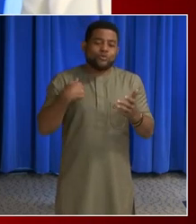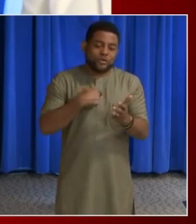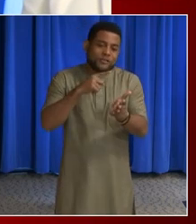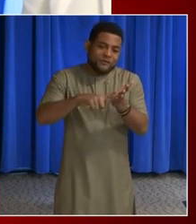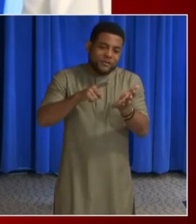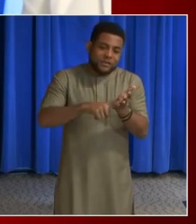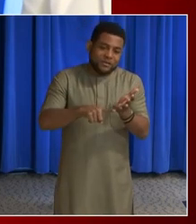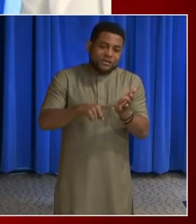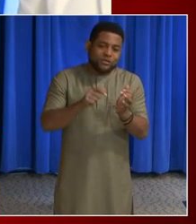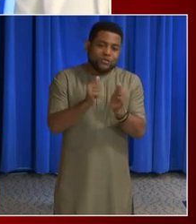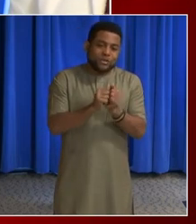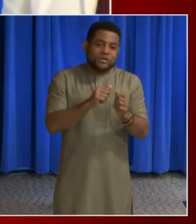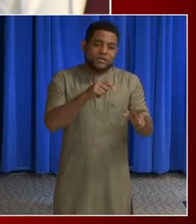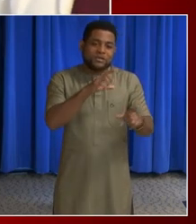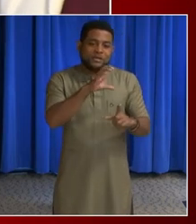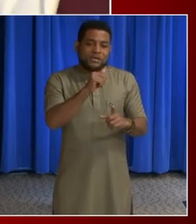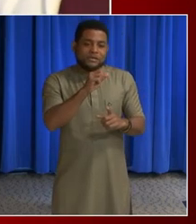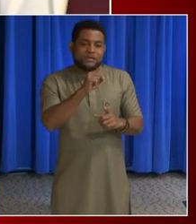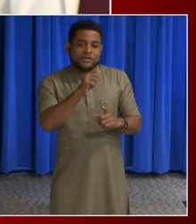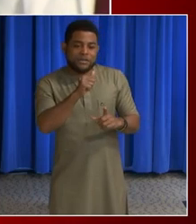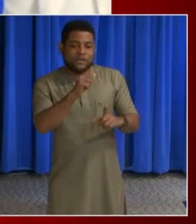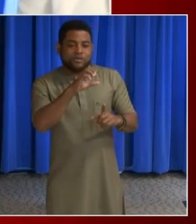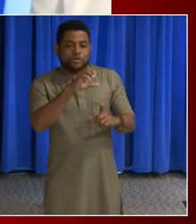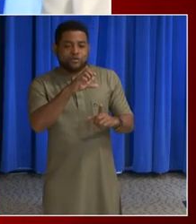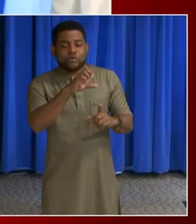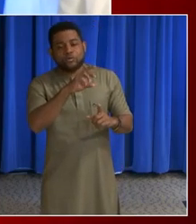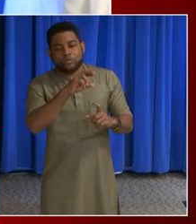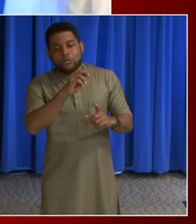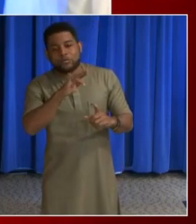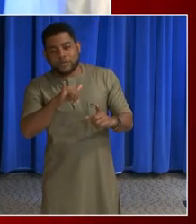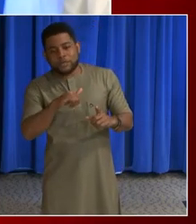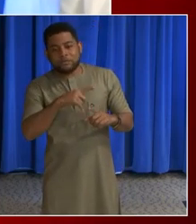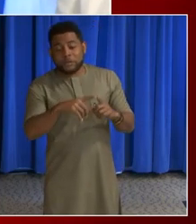at. So, but the district did not pull money